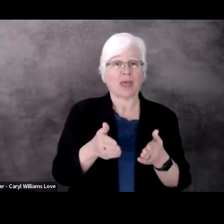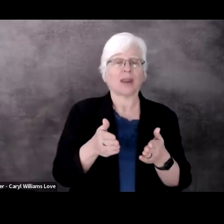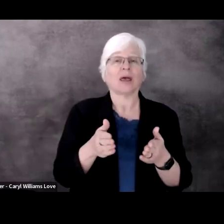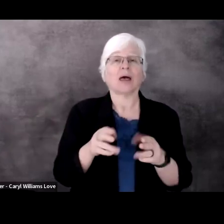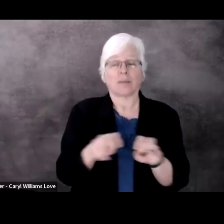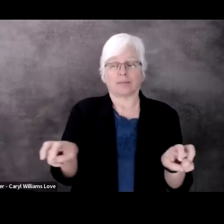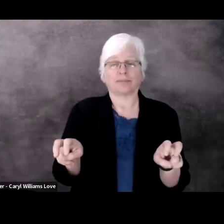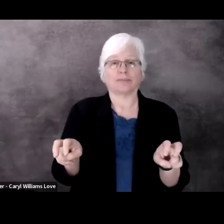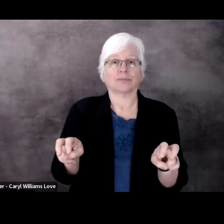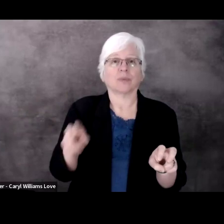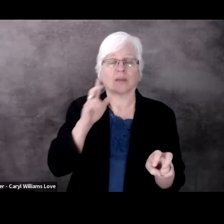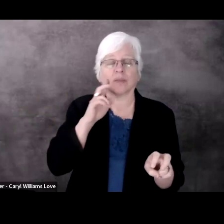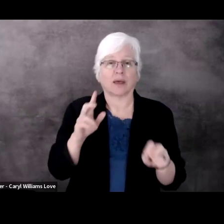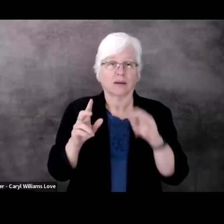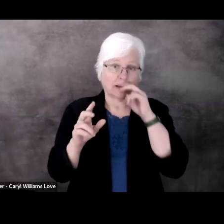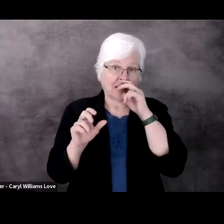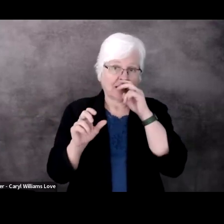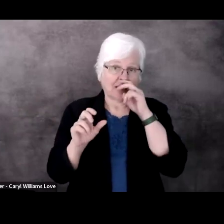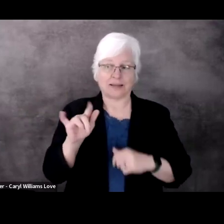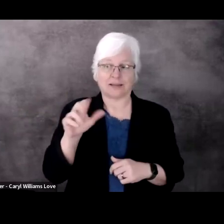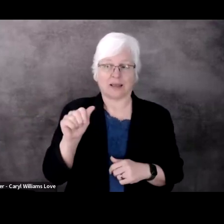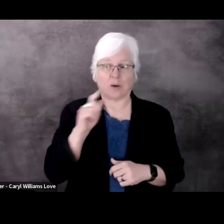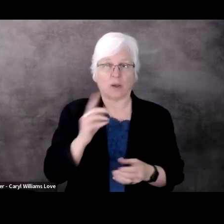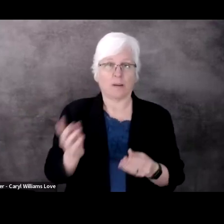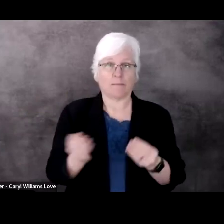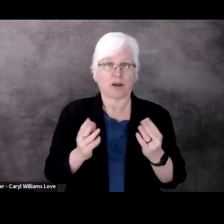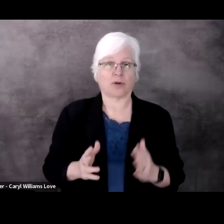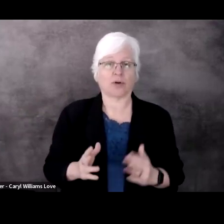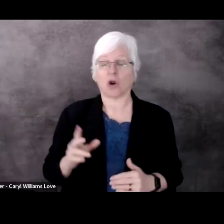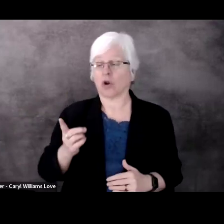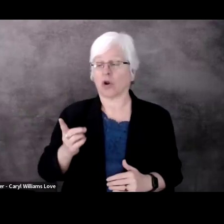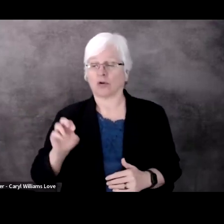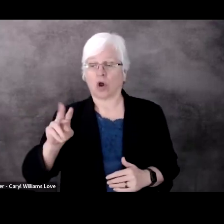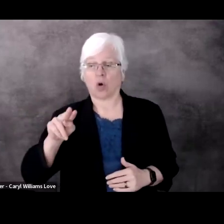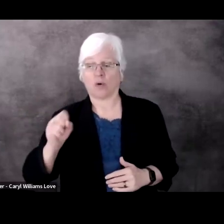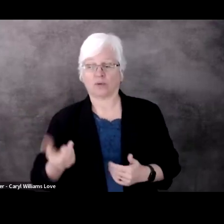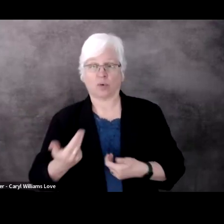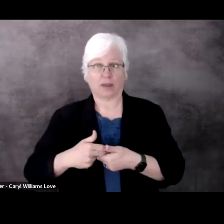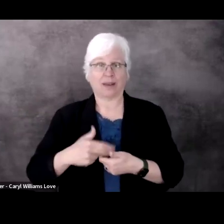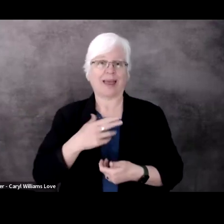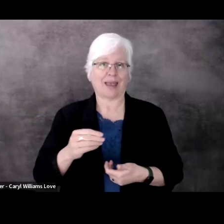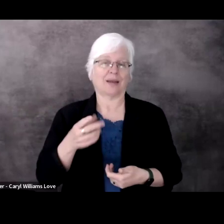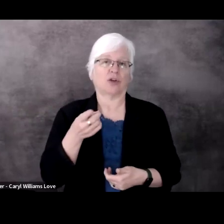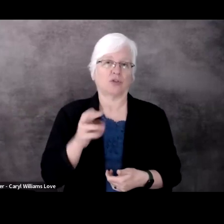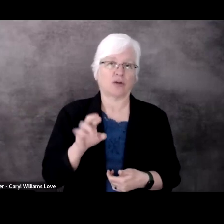be moderating. And Dr. Owens is going to be participating on that as well as Dr. Fotinos, but